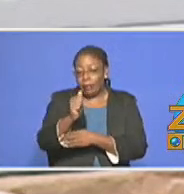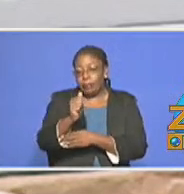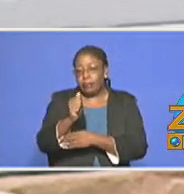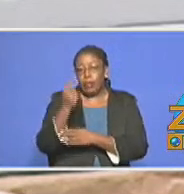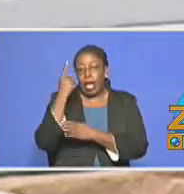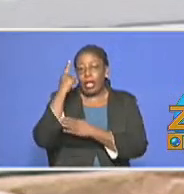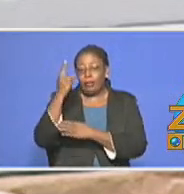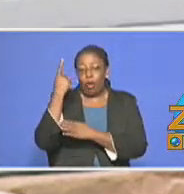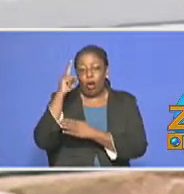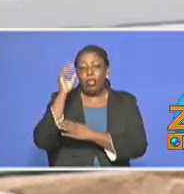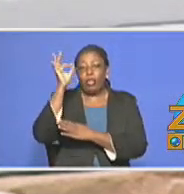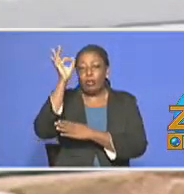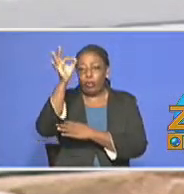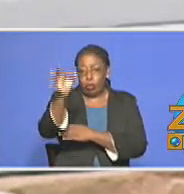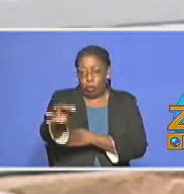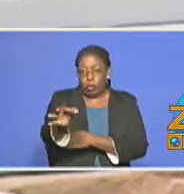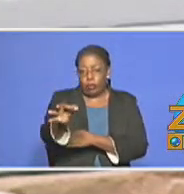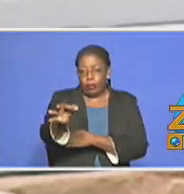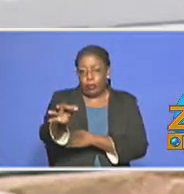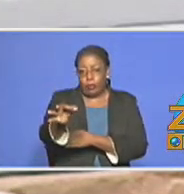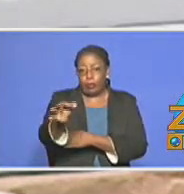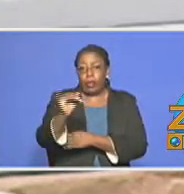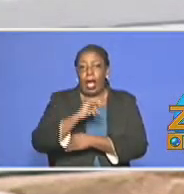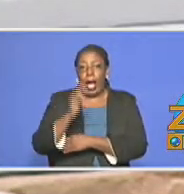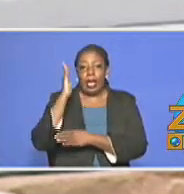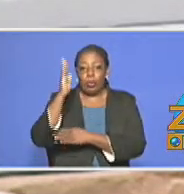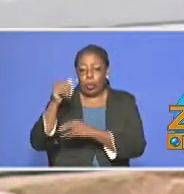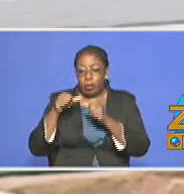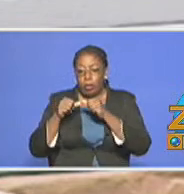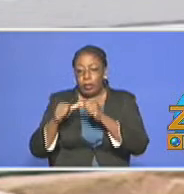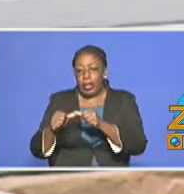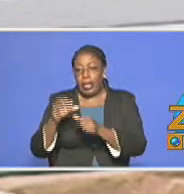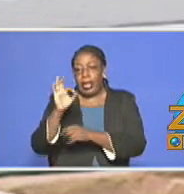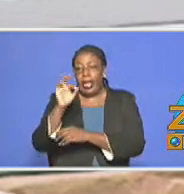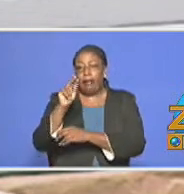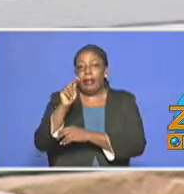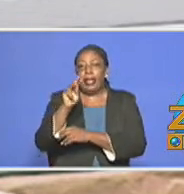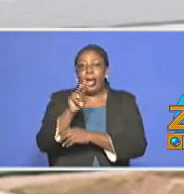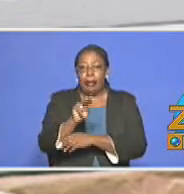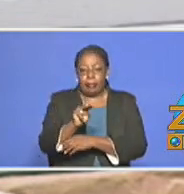the foreseeable future, I will remain an FNM.